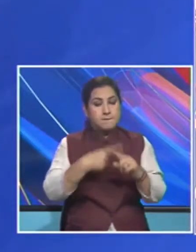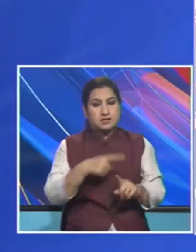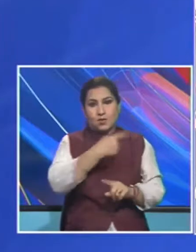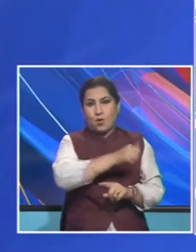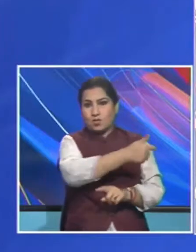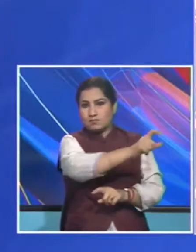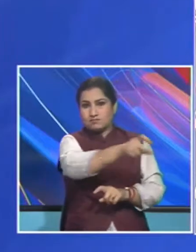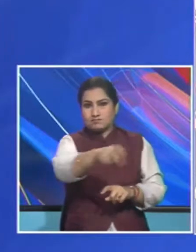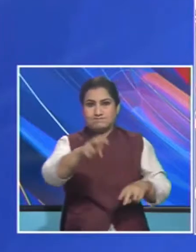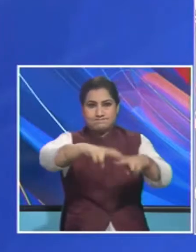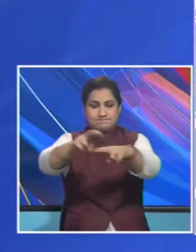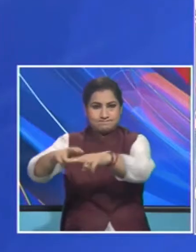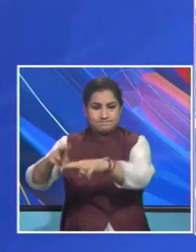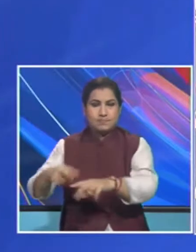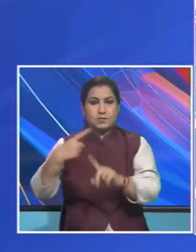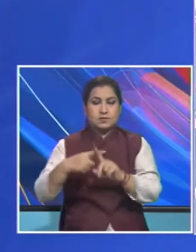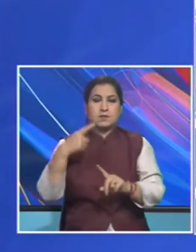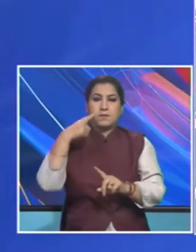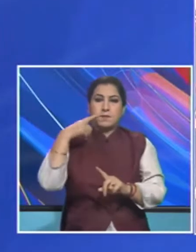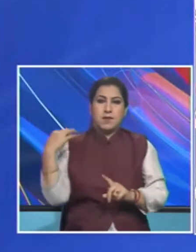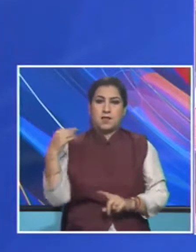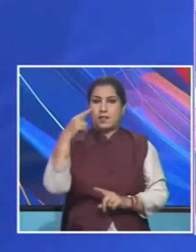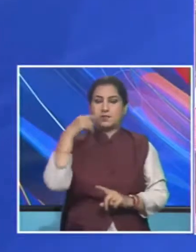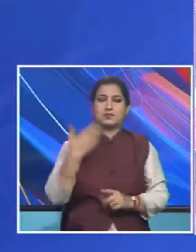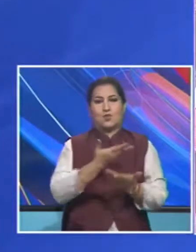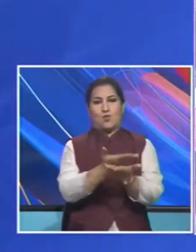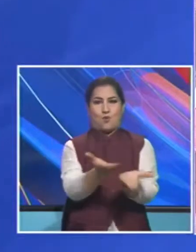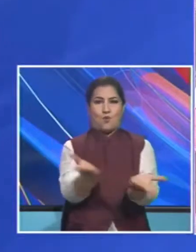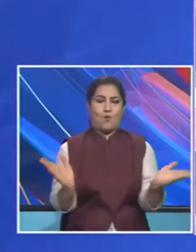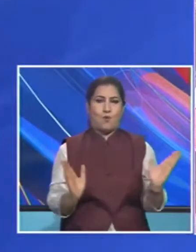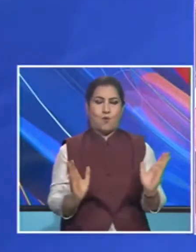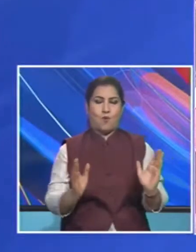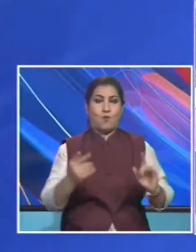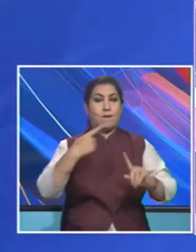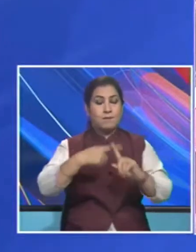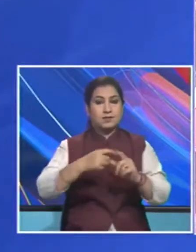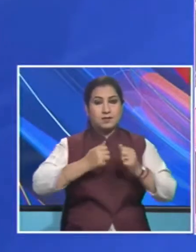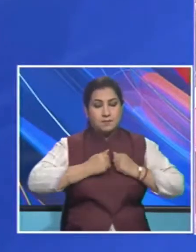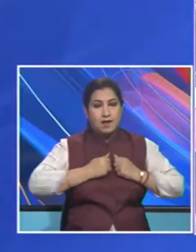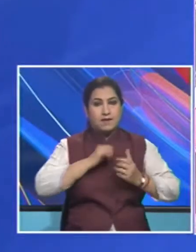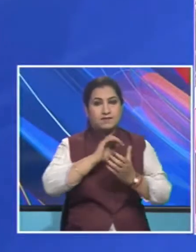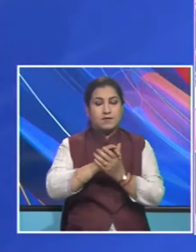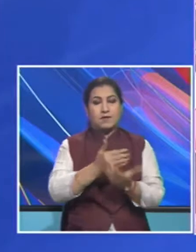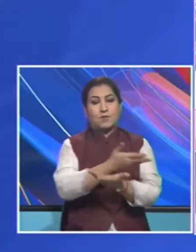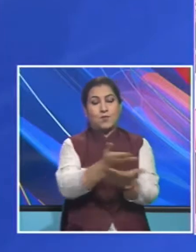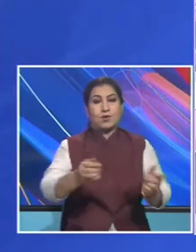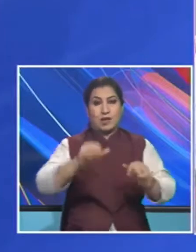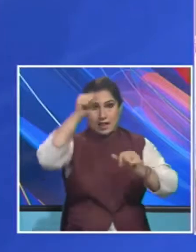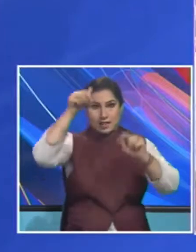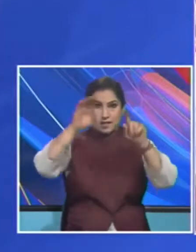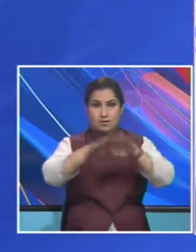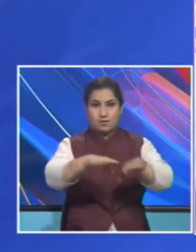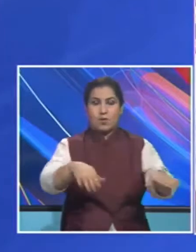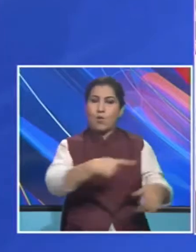dignitaries, brothers and sisters, and my dear fellow citizens,